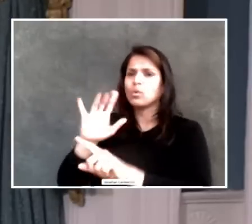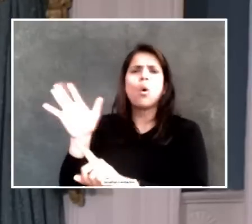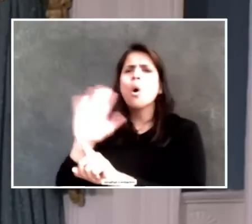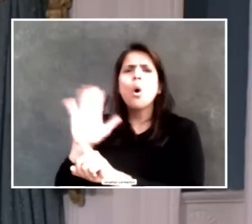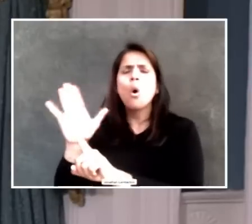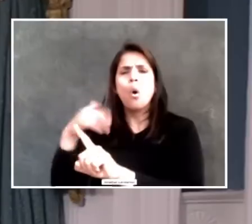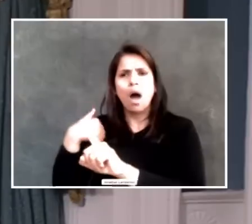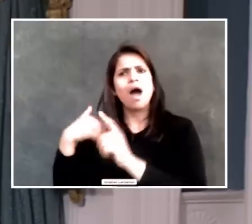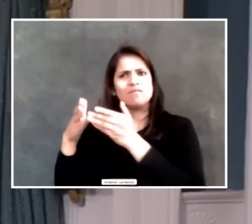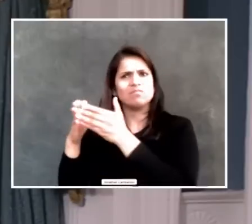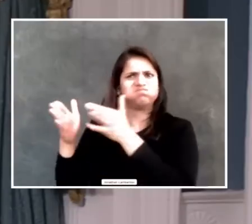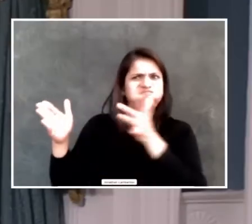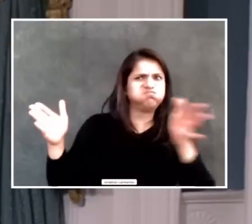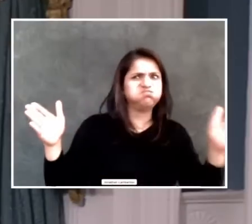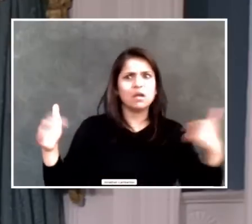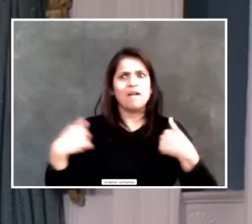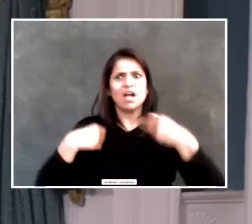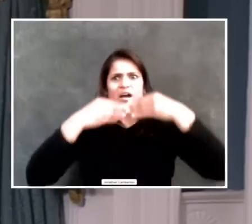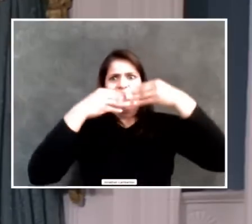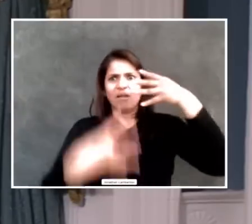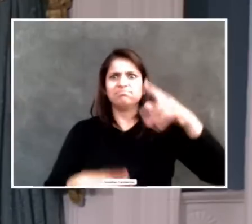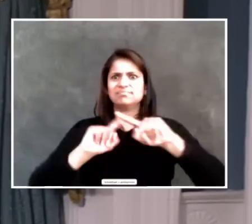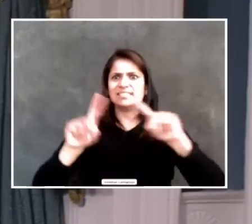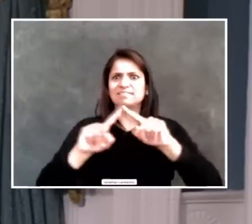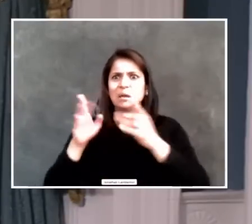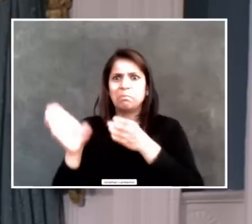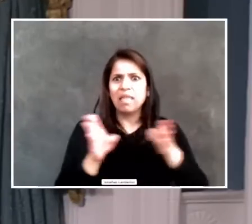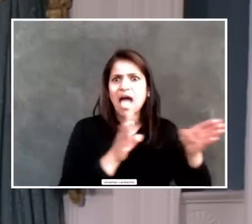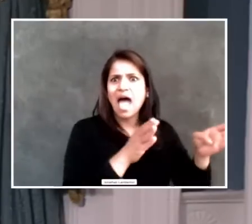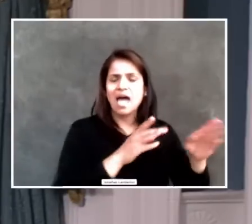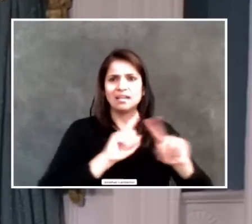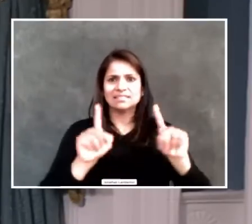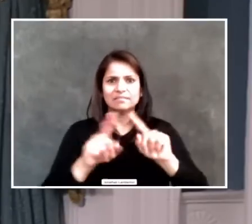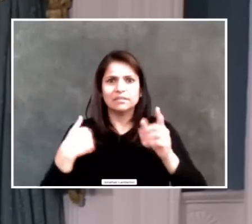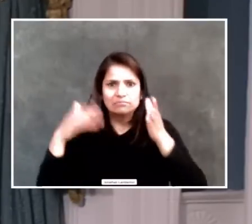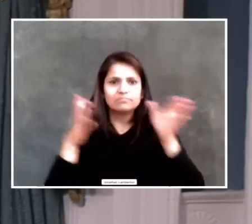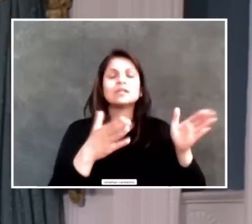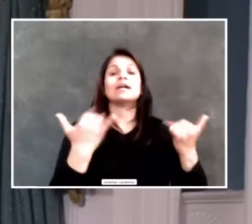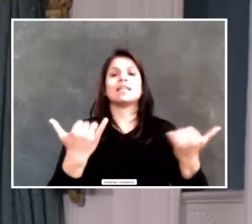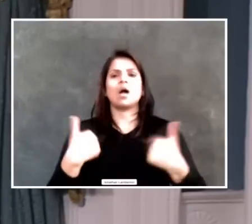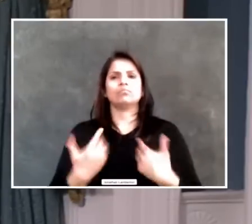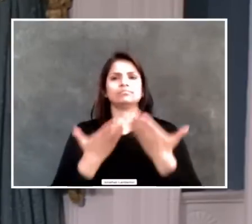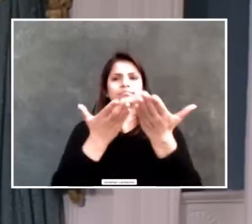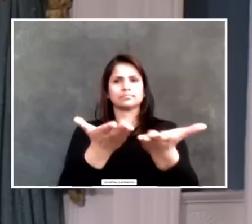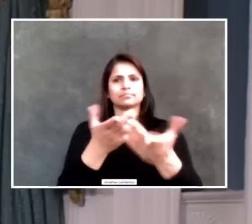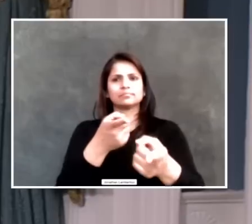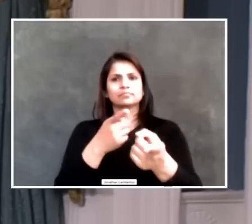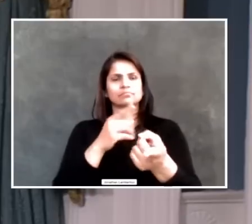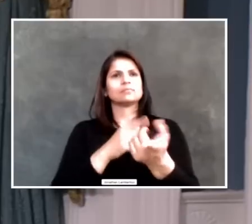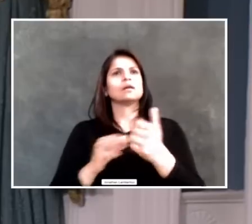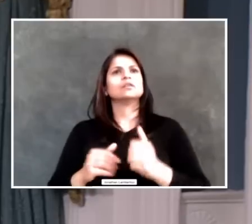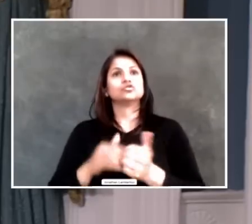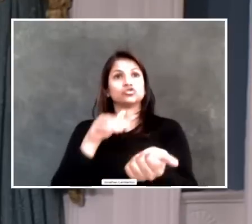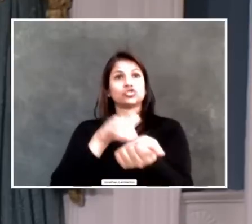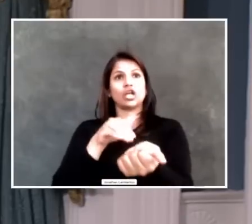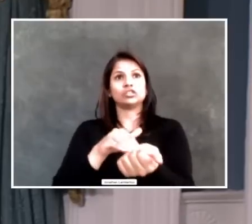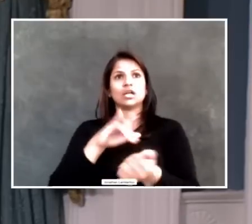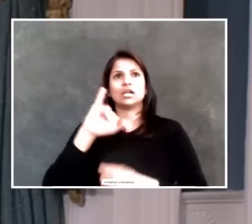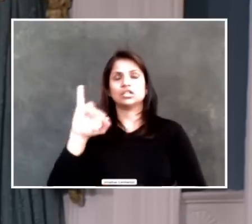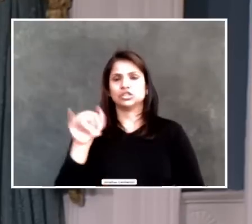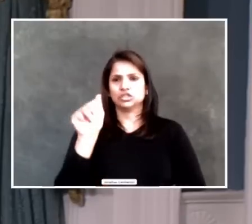much. I do think the kind of key messages to think about are that we use different